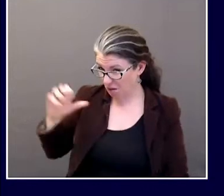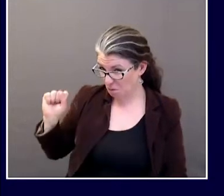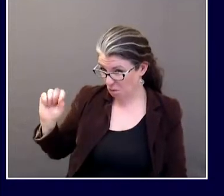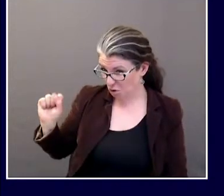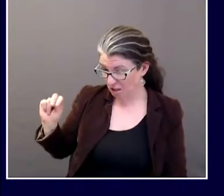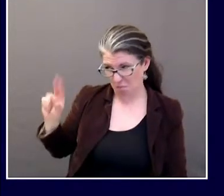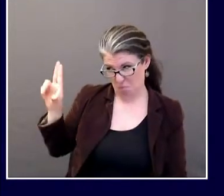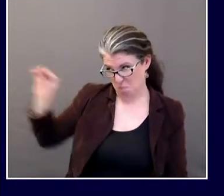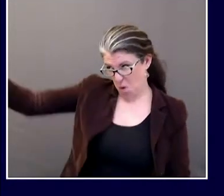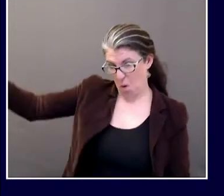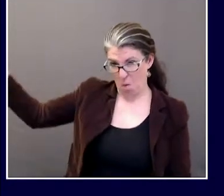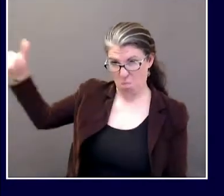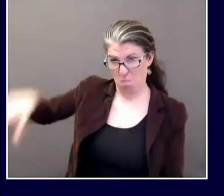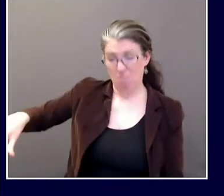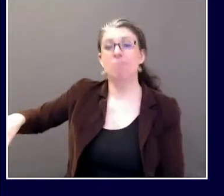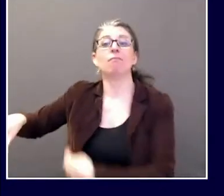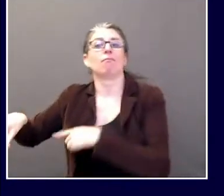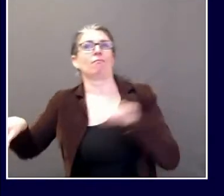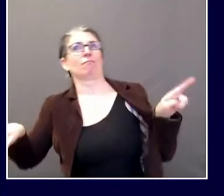it, hang up.